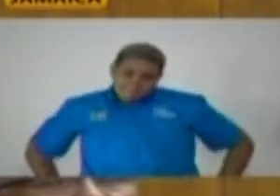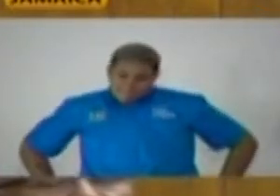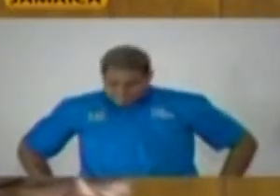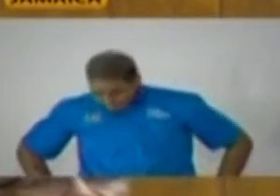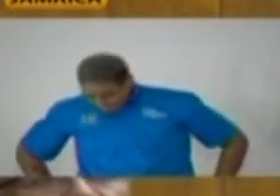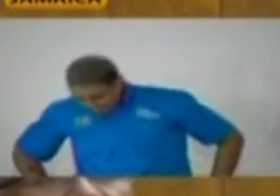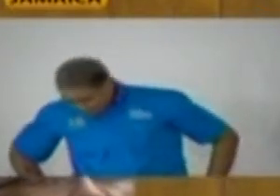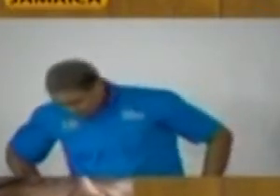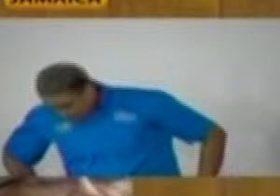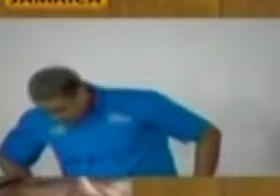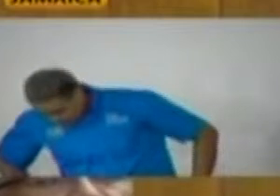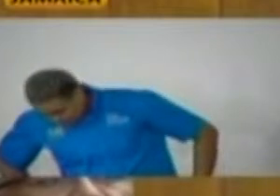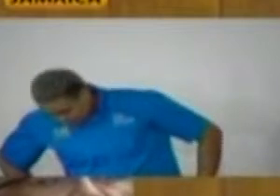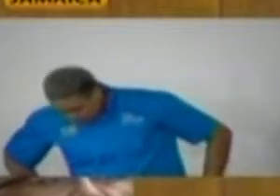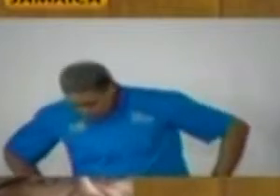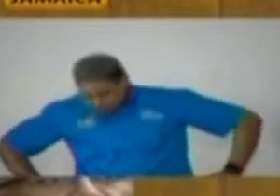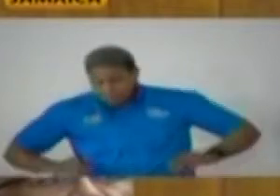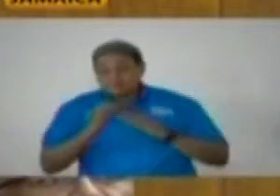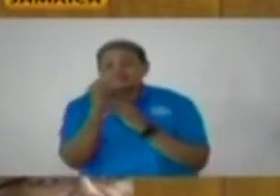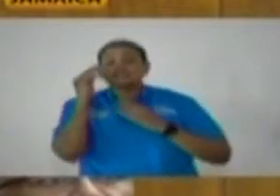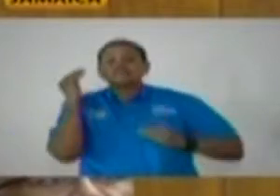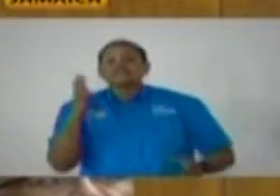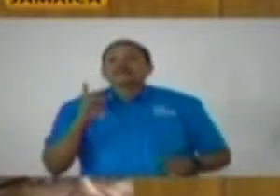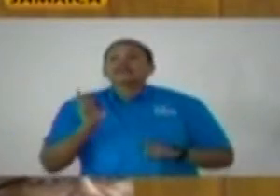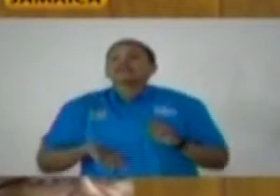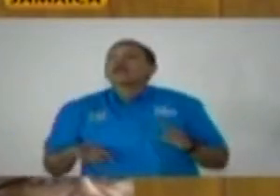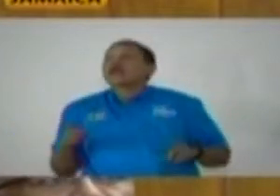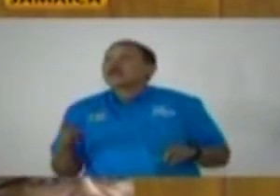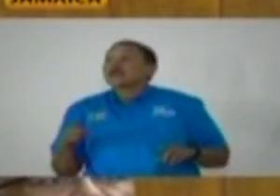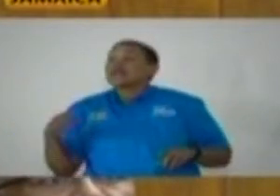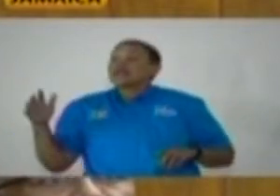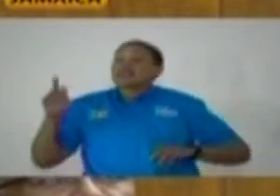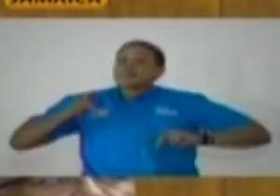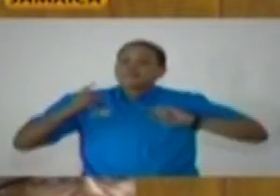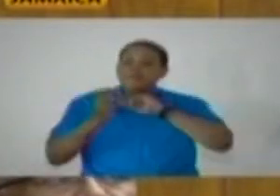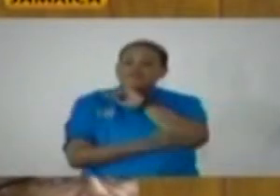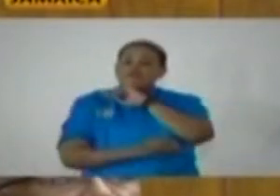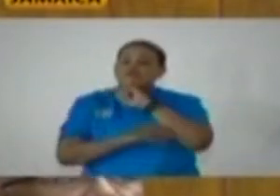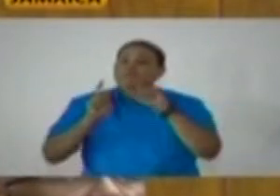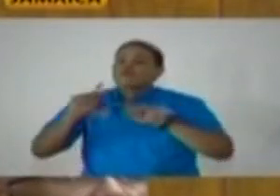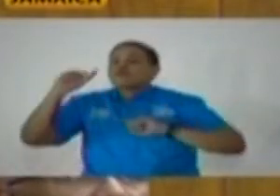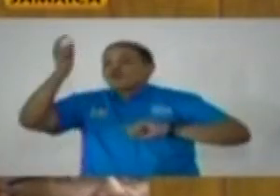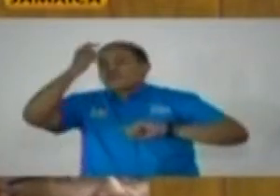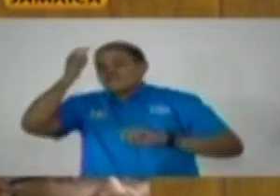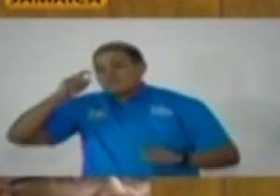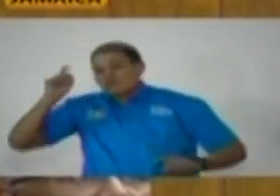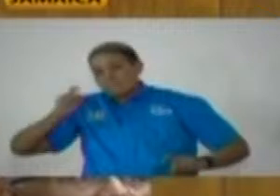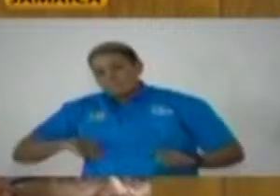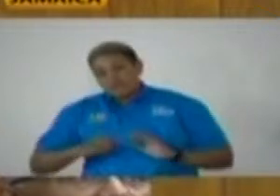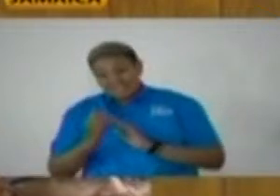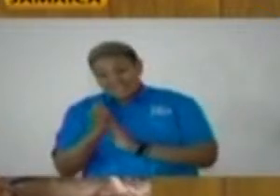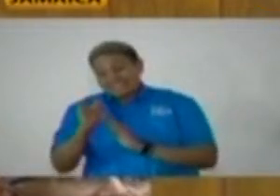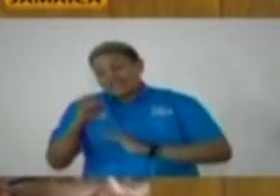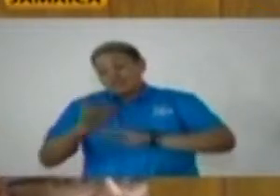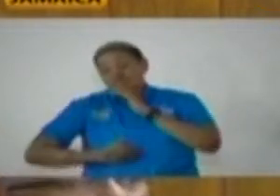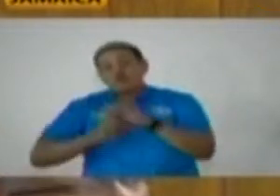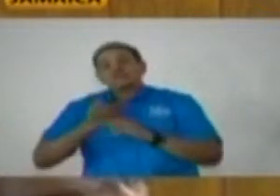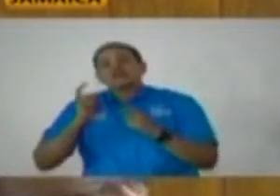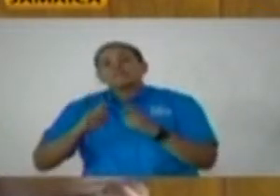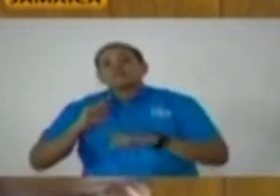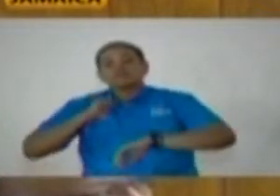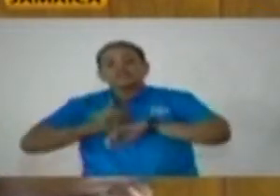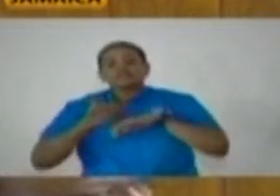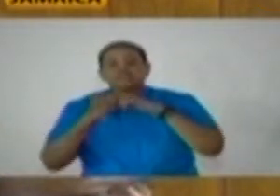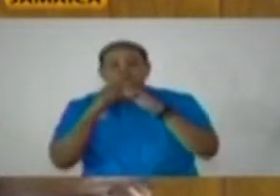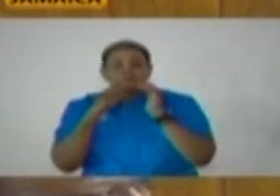Right. As the leader said, you can't outsource people to poverty. But the government must lead that process and must set the